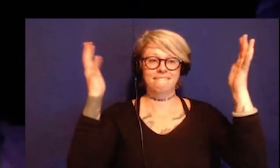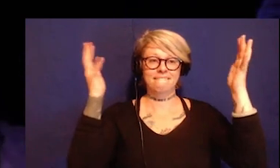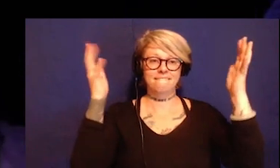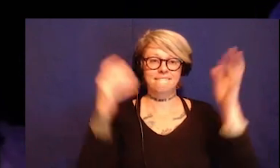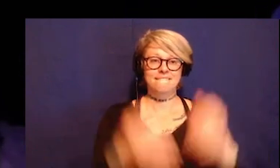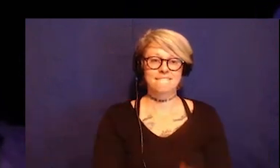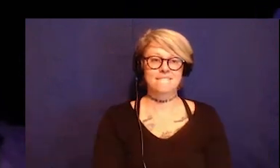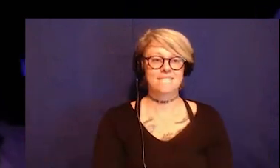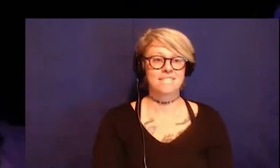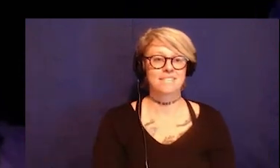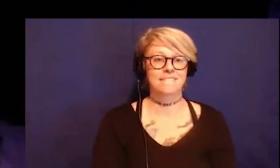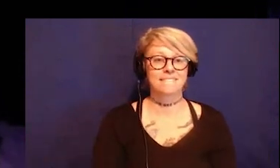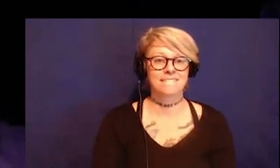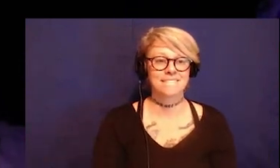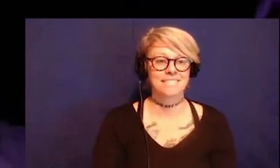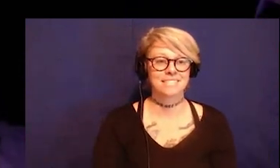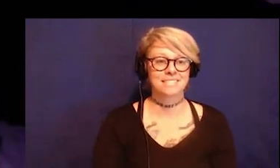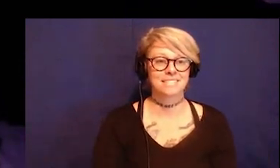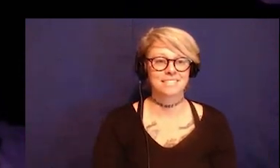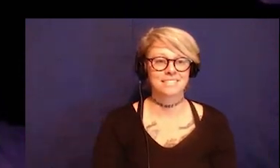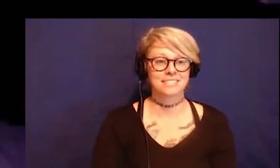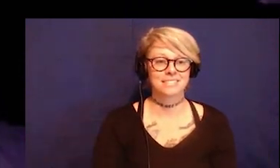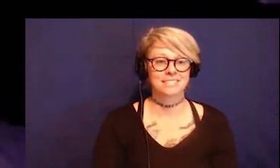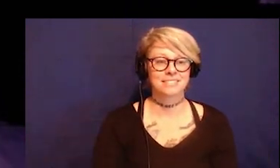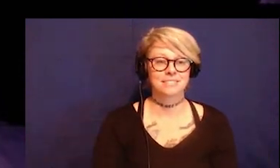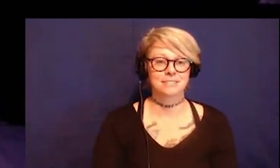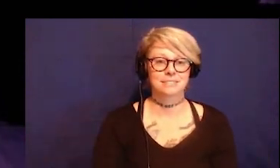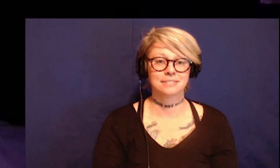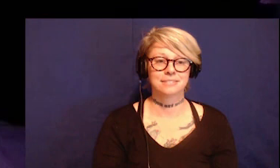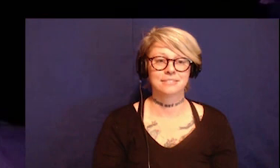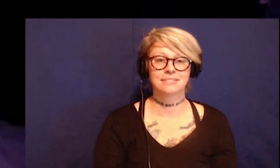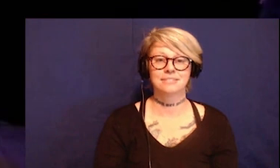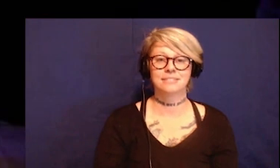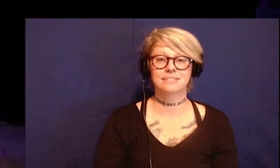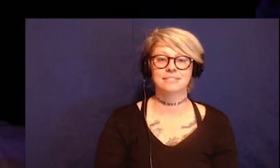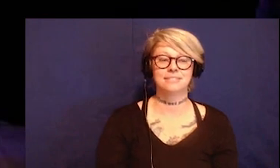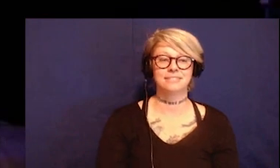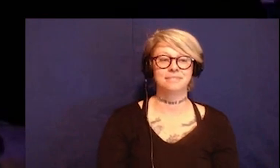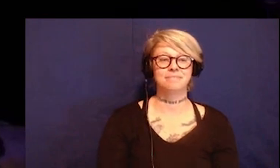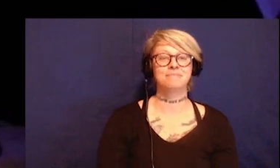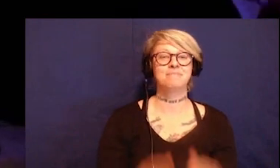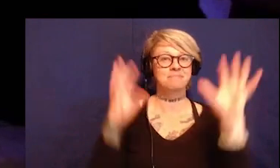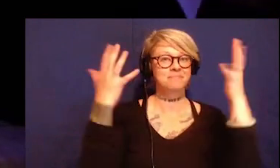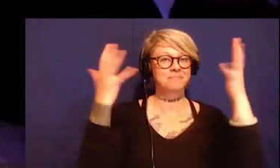Good job. Rachel Vance and Laura Buchanan.